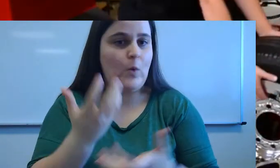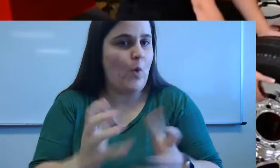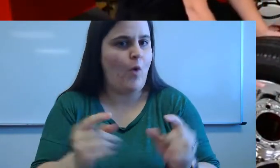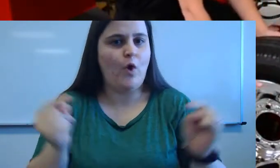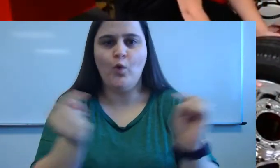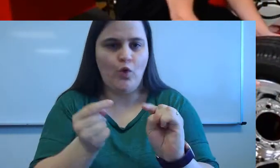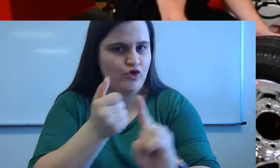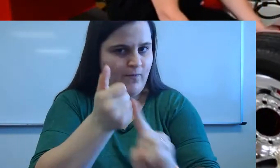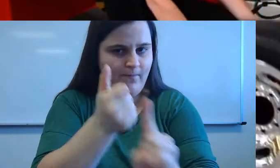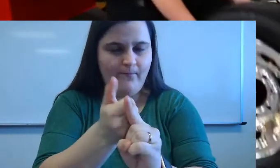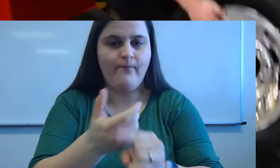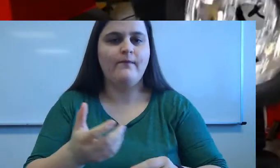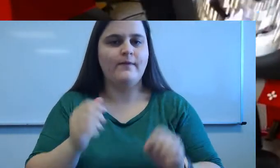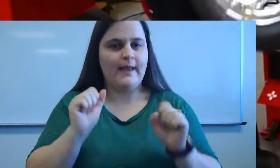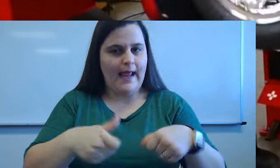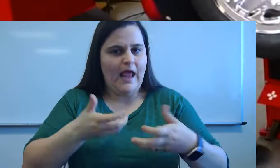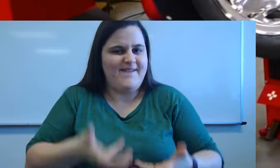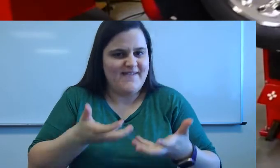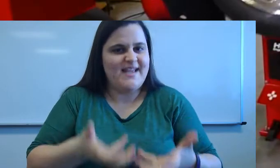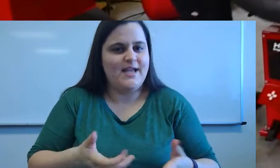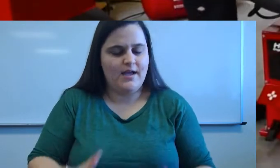So we don't want to get hurt. Tires can be quite heavy.